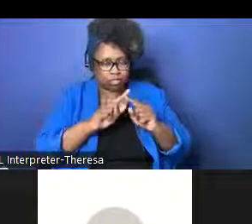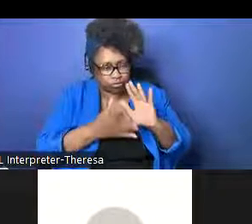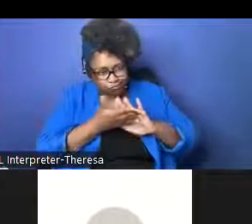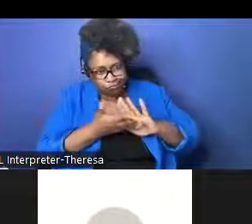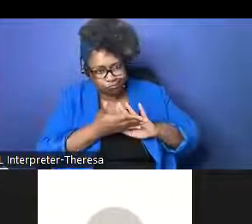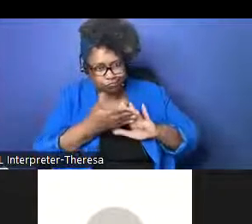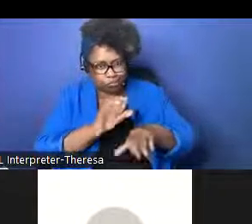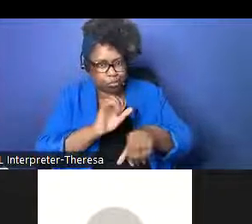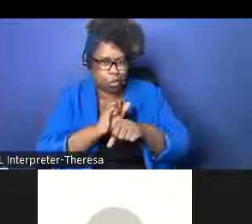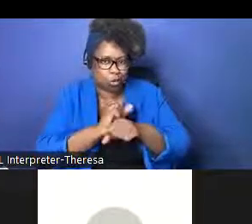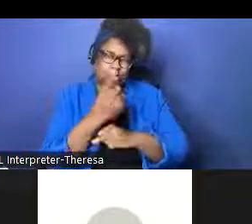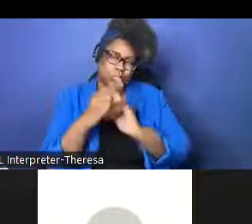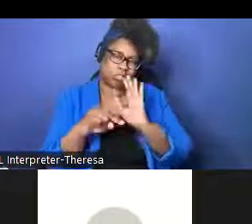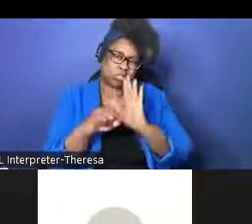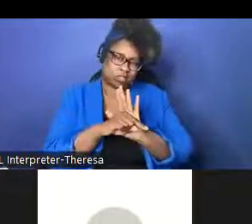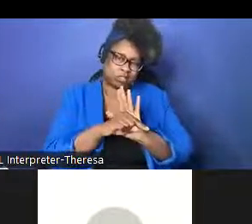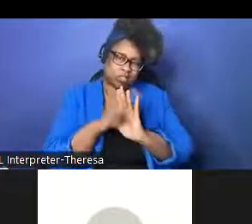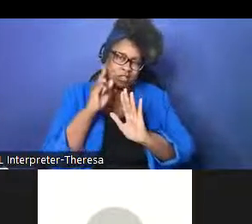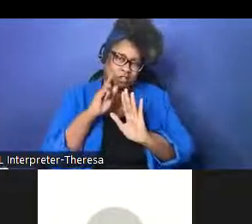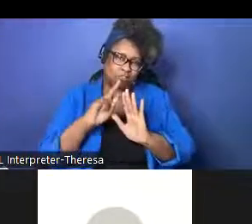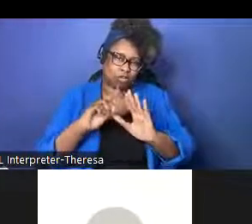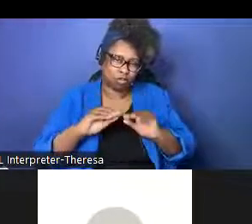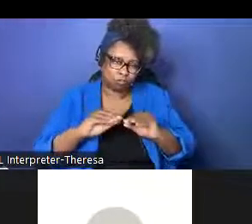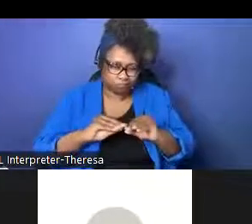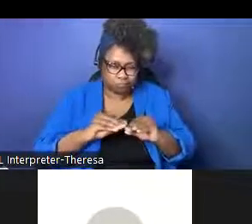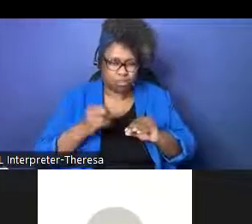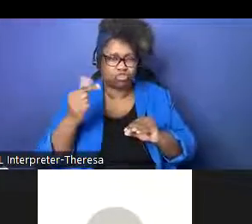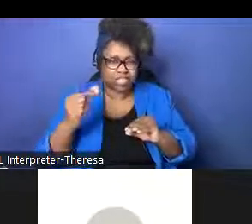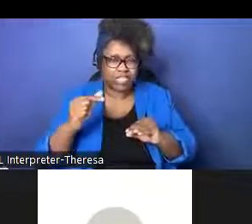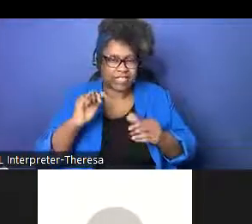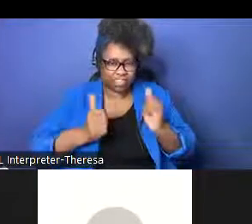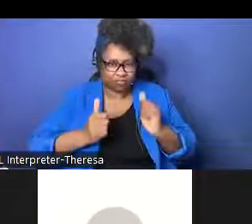the downsides of proliferated green infrastructure,